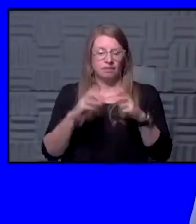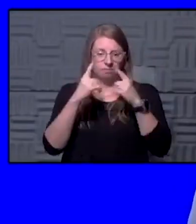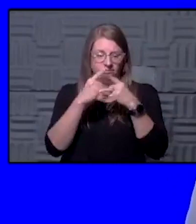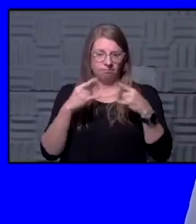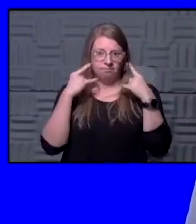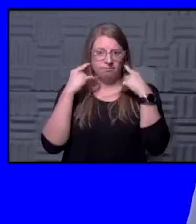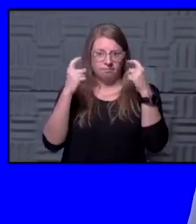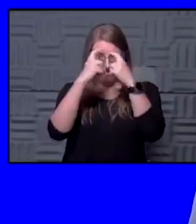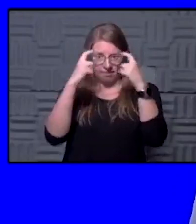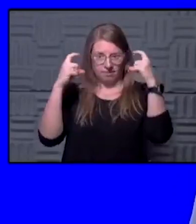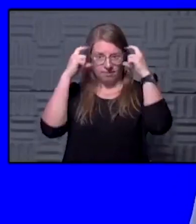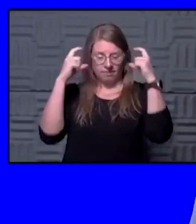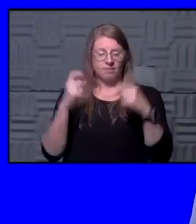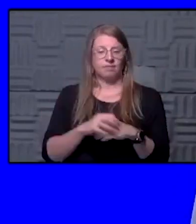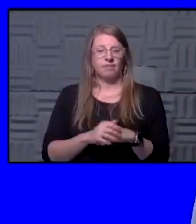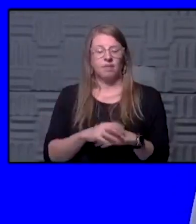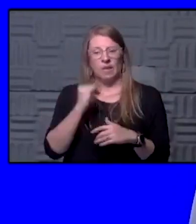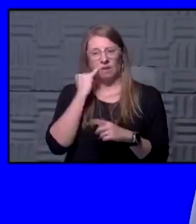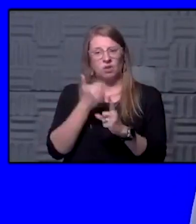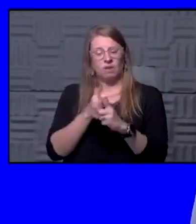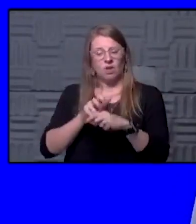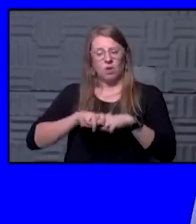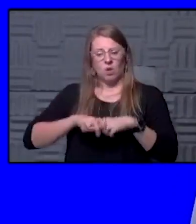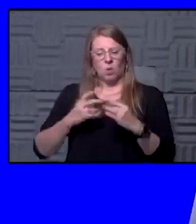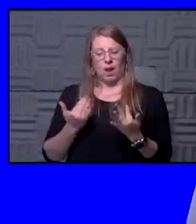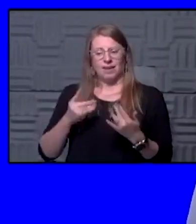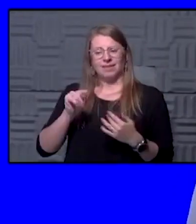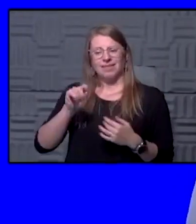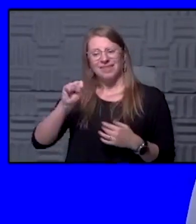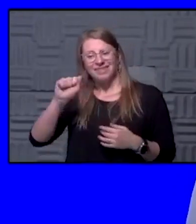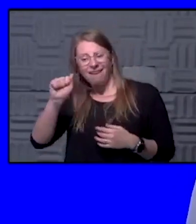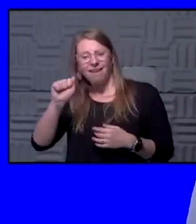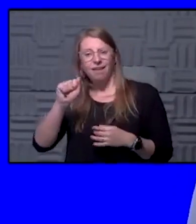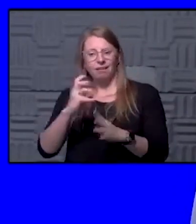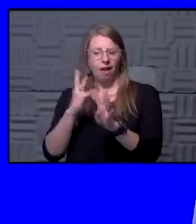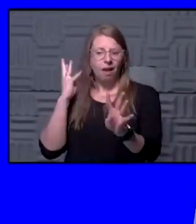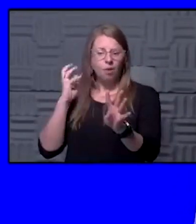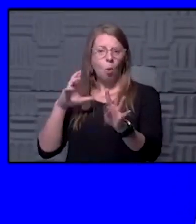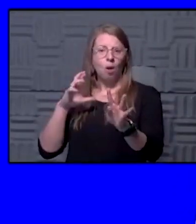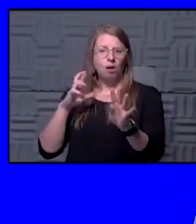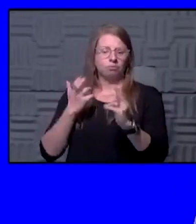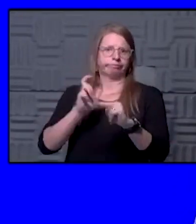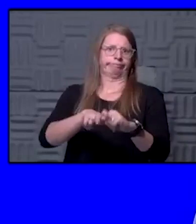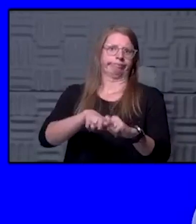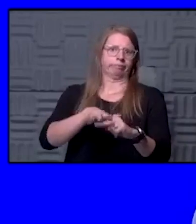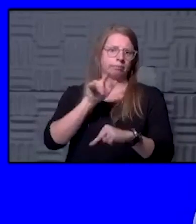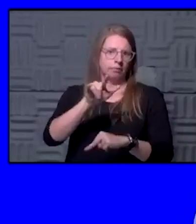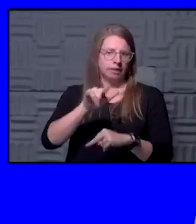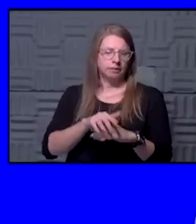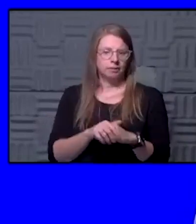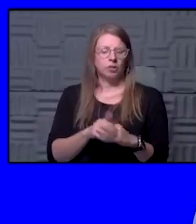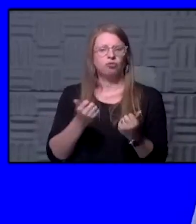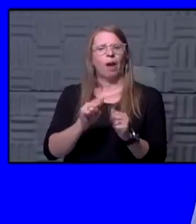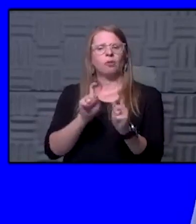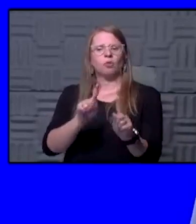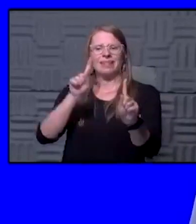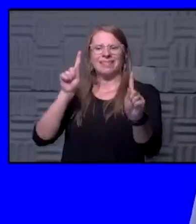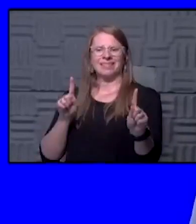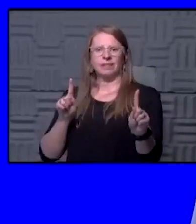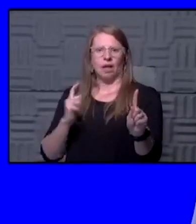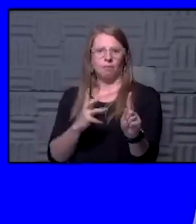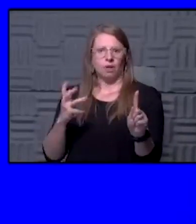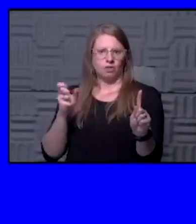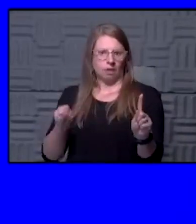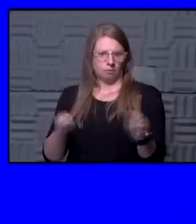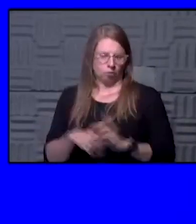are waiting in the TSA line or waiting to get on board the plane, try and distance yourself as much from